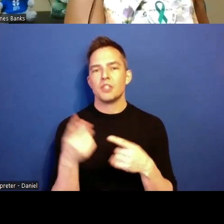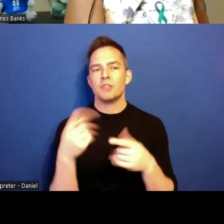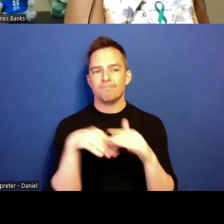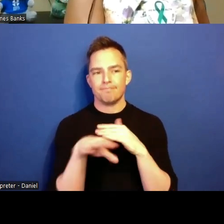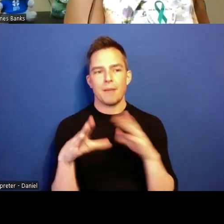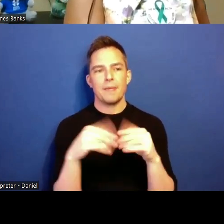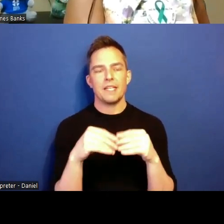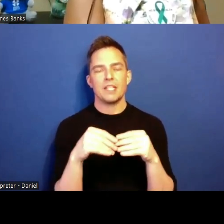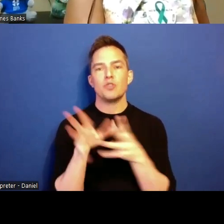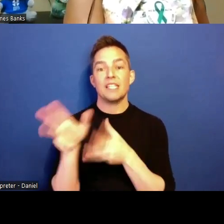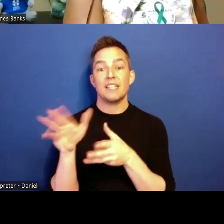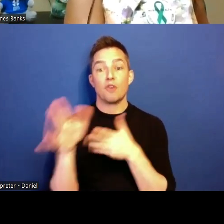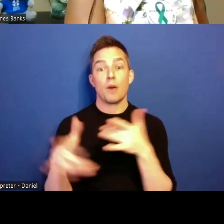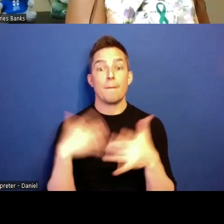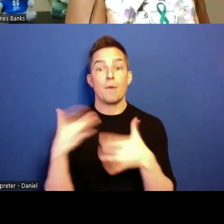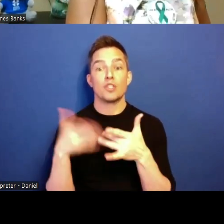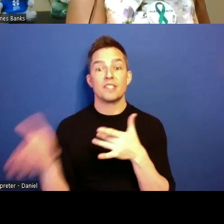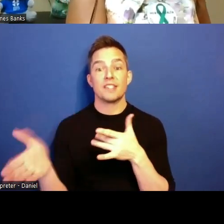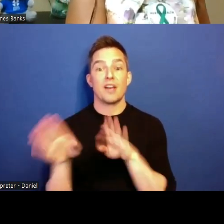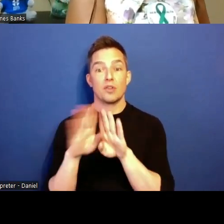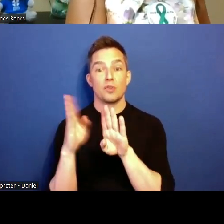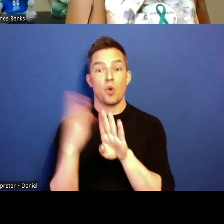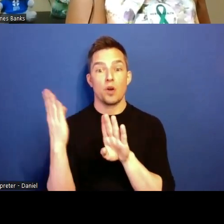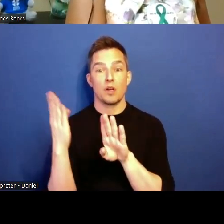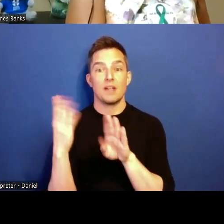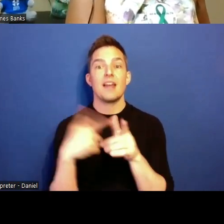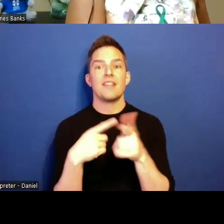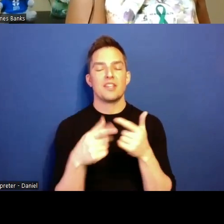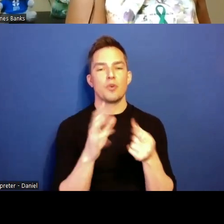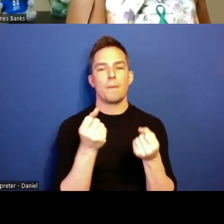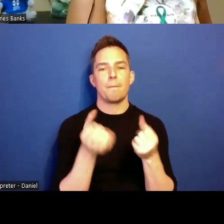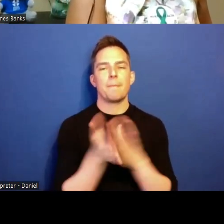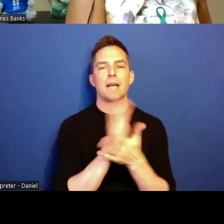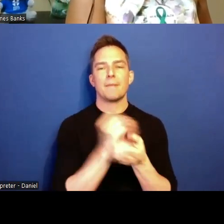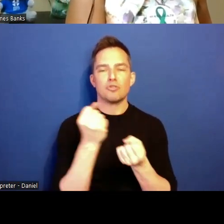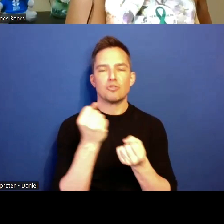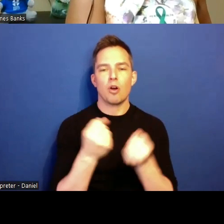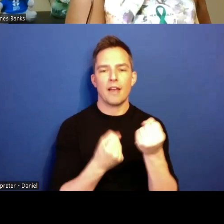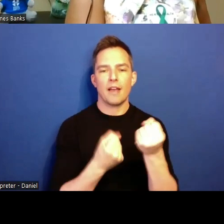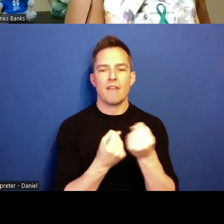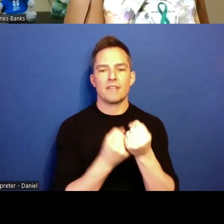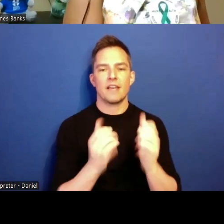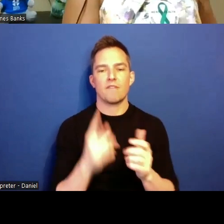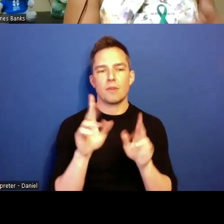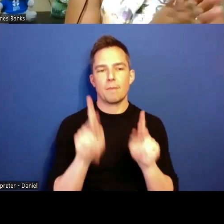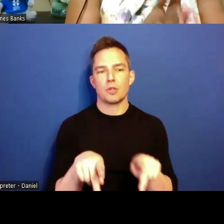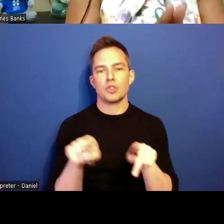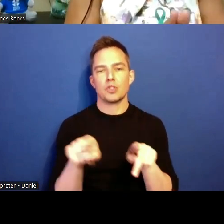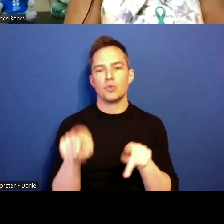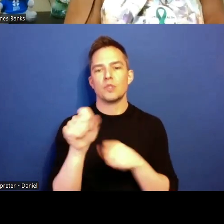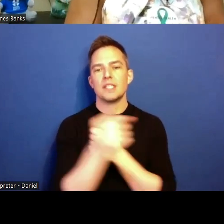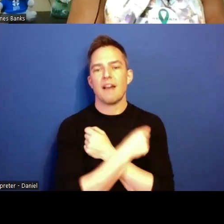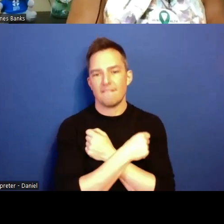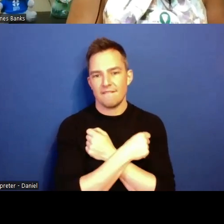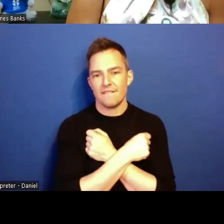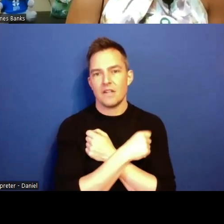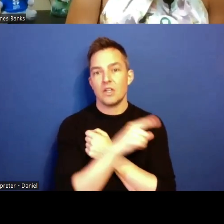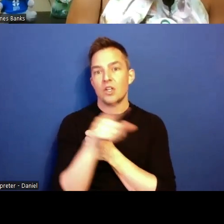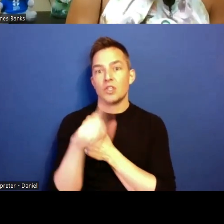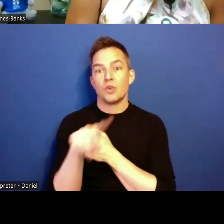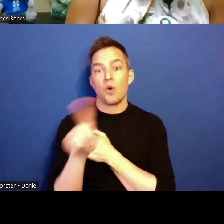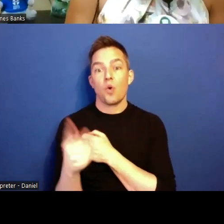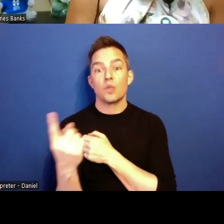at the door, because you will become that strong advocate for that loved one of yours, that you're only going to come